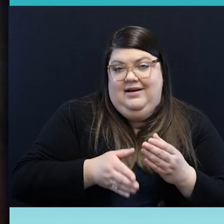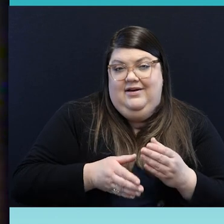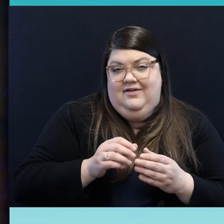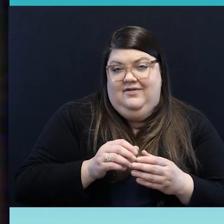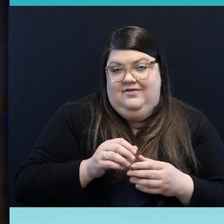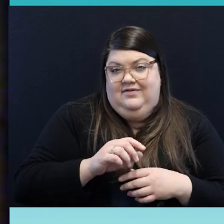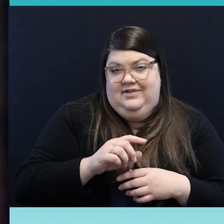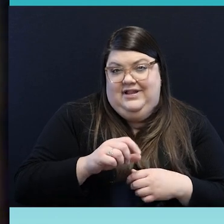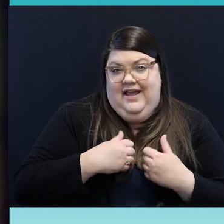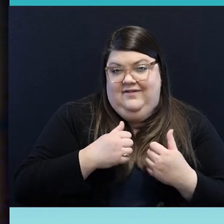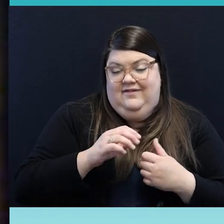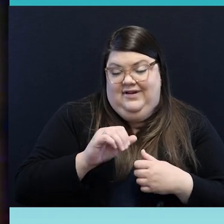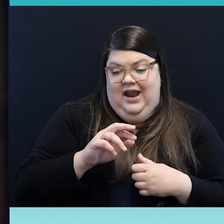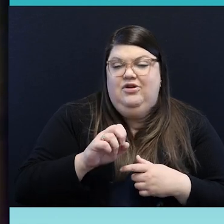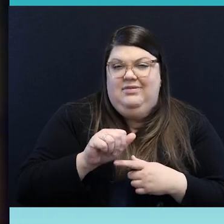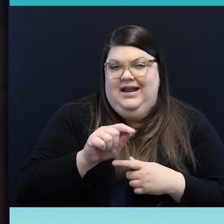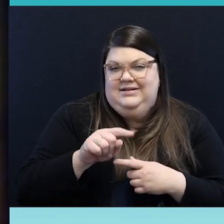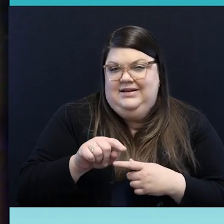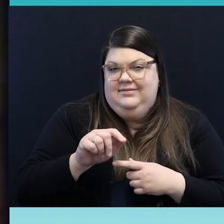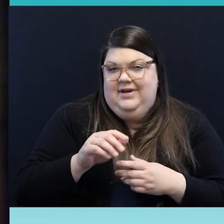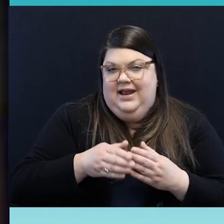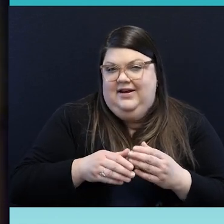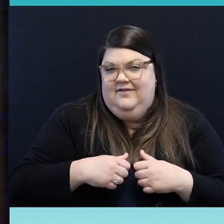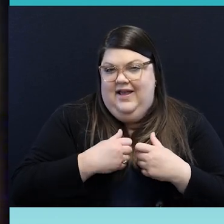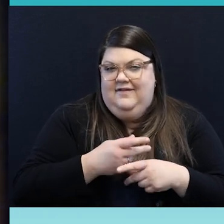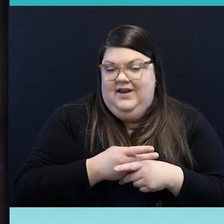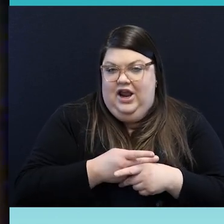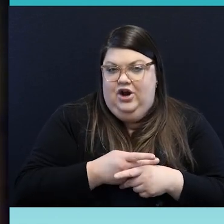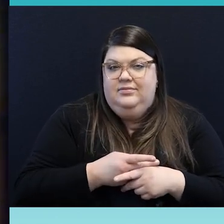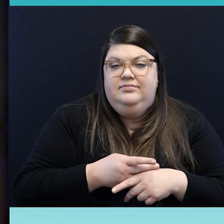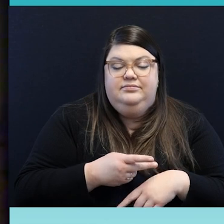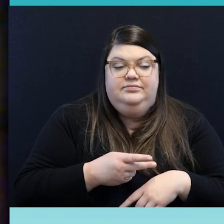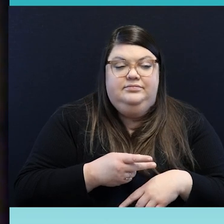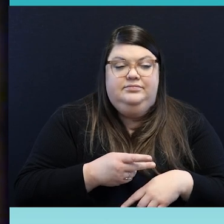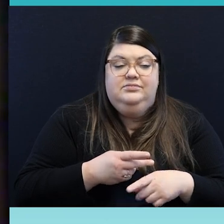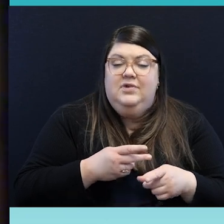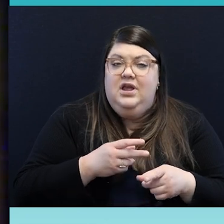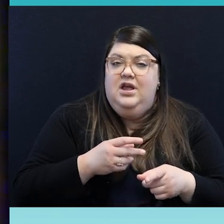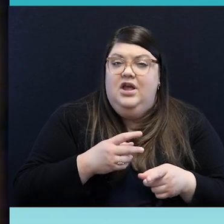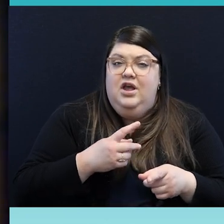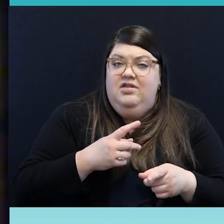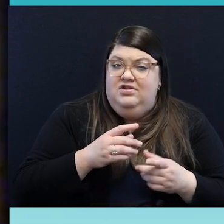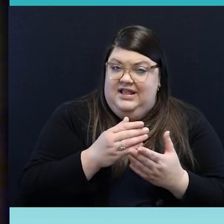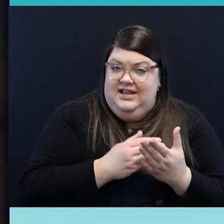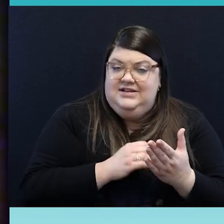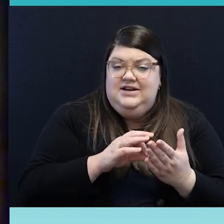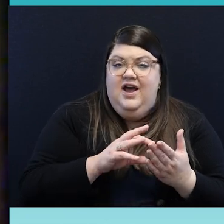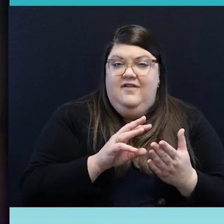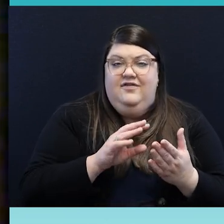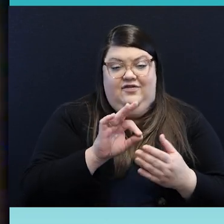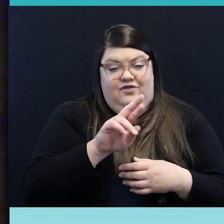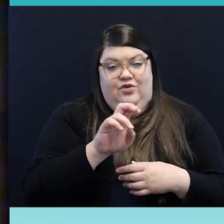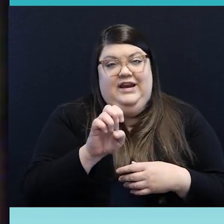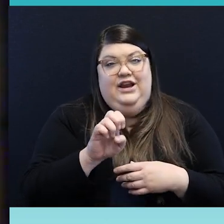website, we have a list of workshops you can attend. There are free workshops available